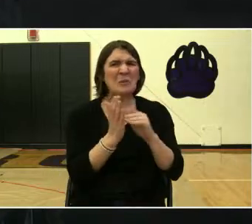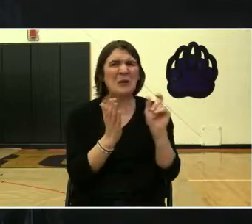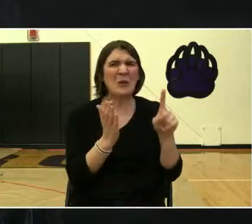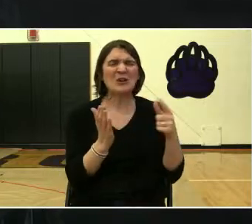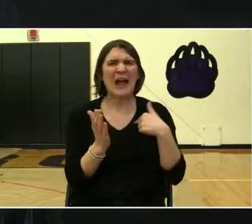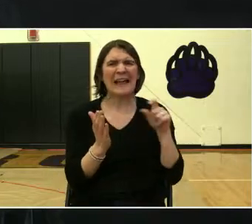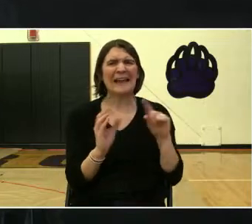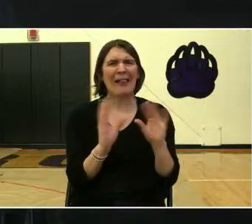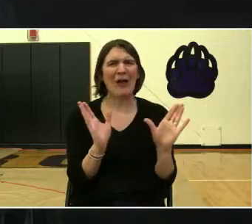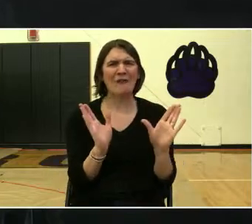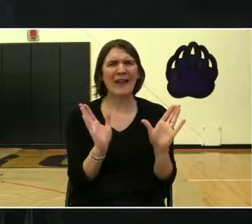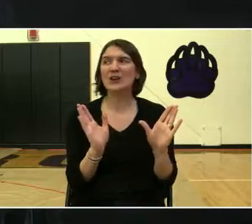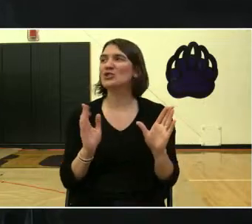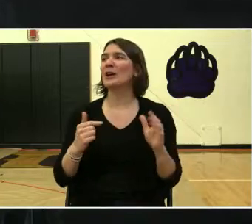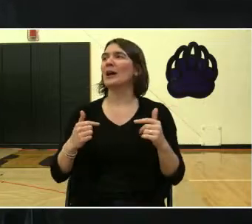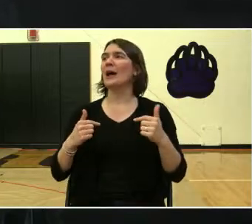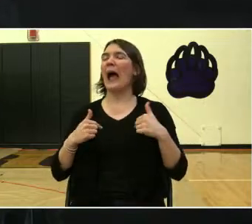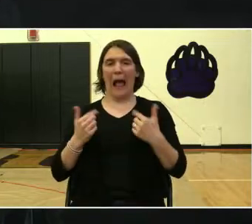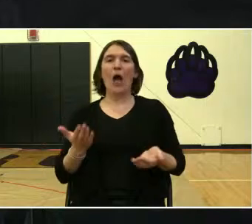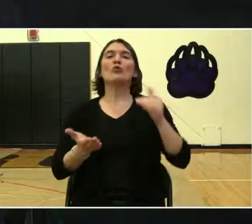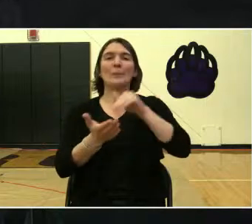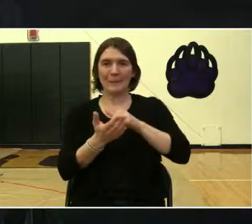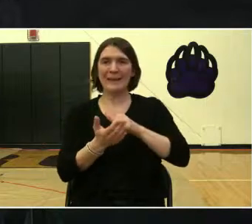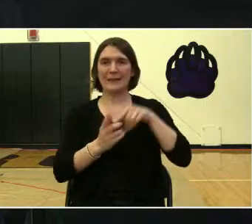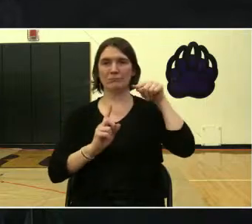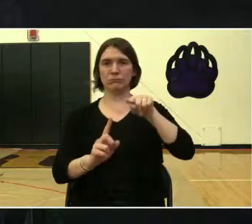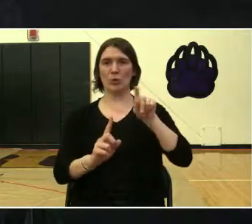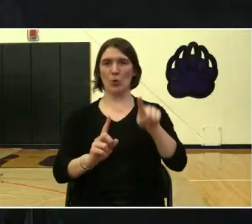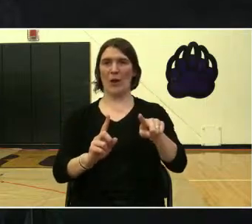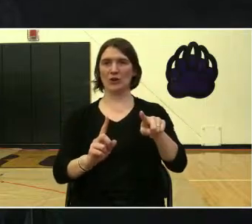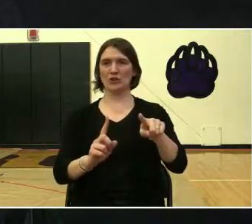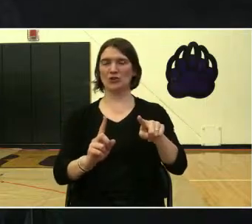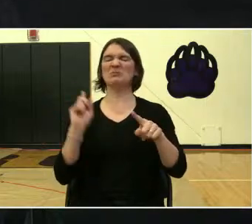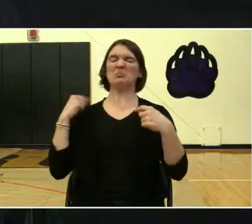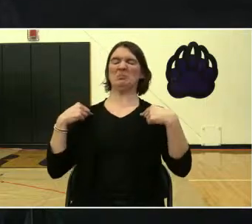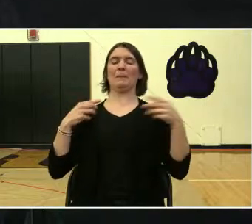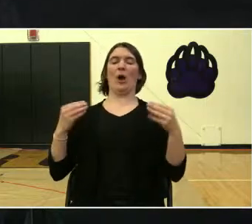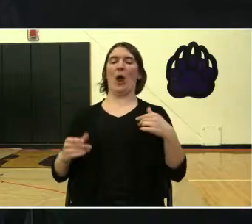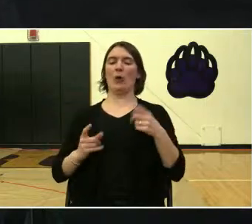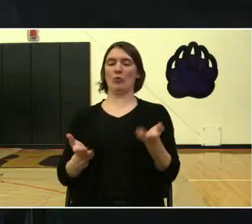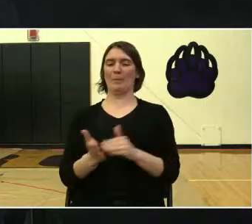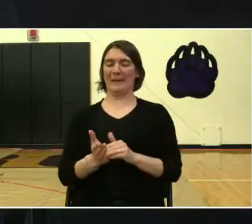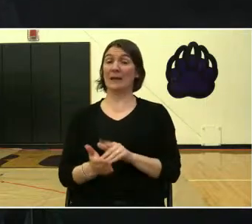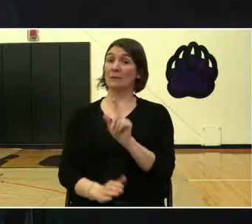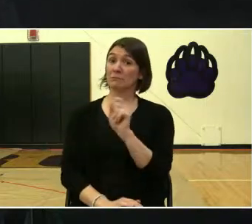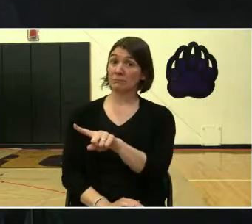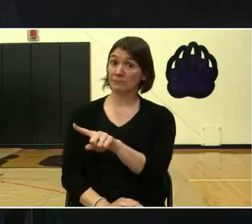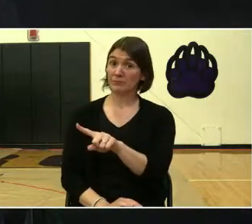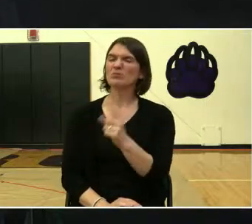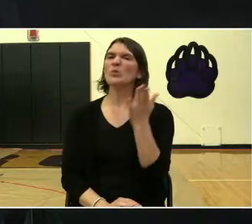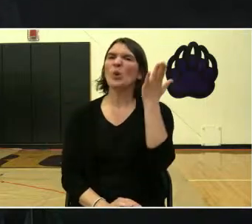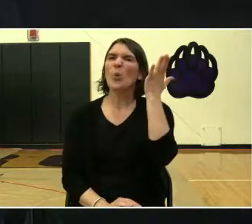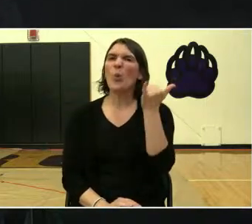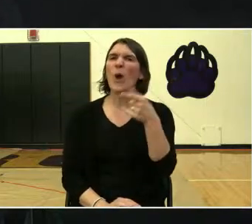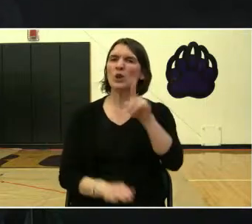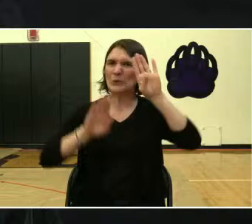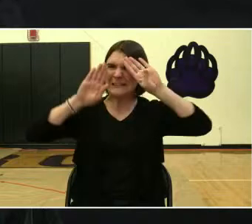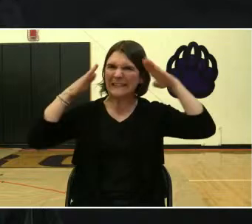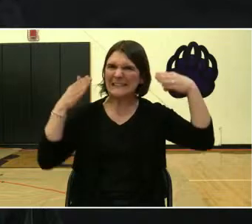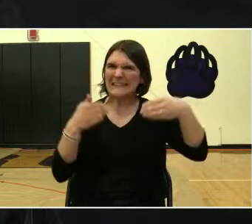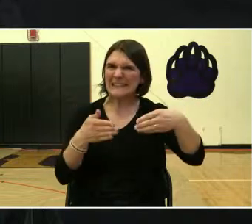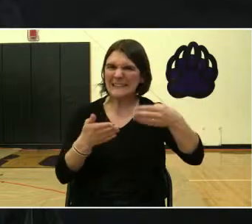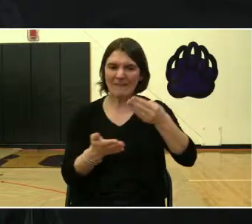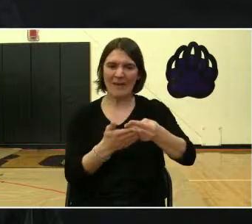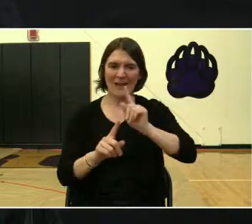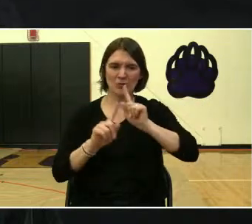too I'll I I'll repeat the the question on behalf of Mr Friend the inquiry is why the focus in the